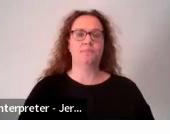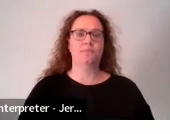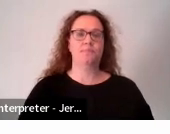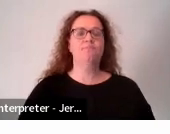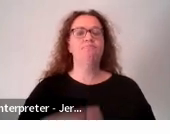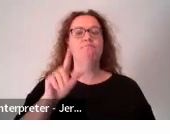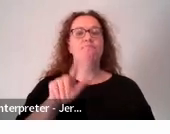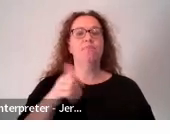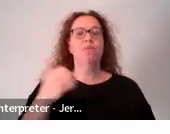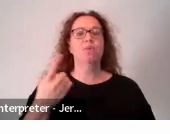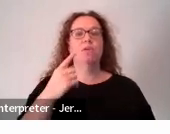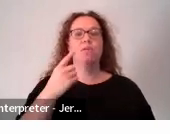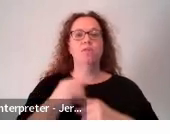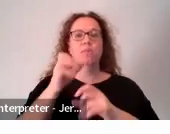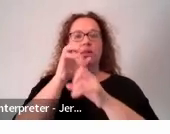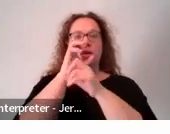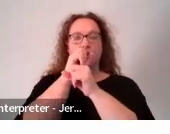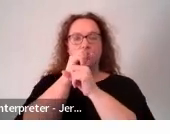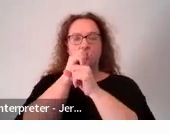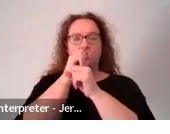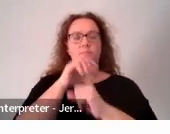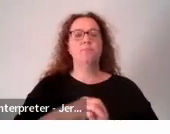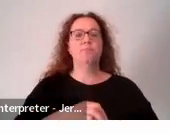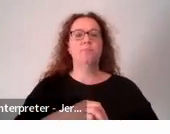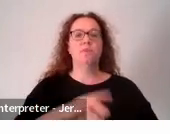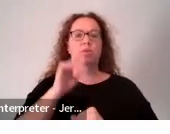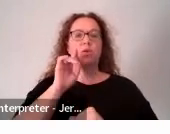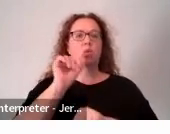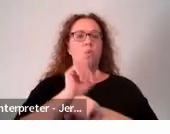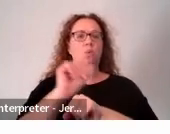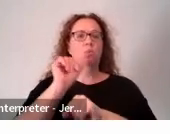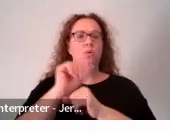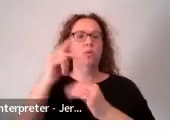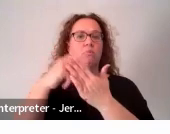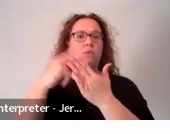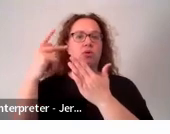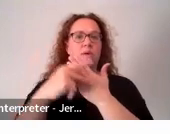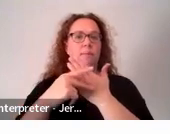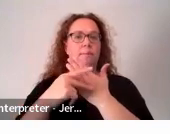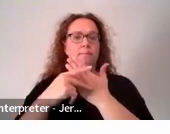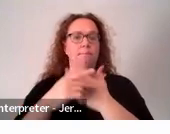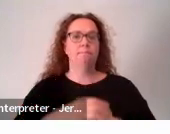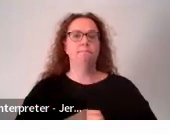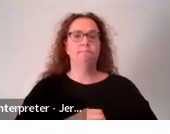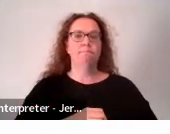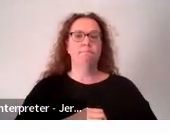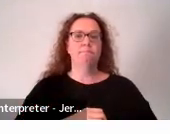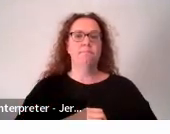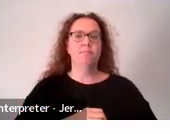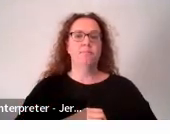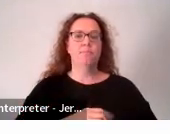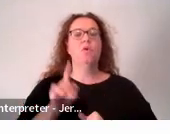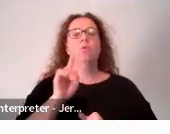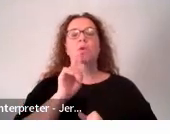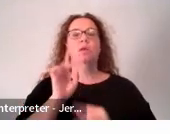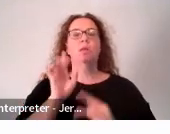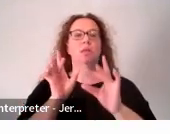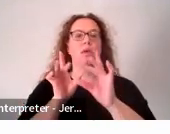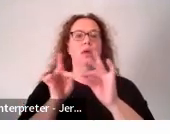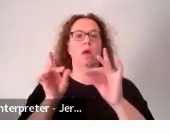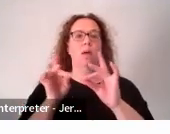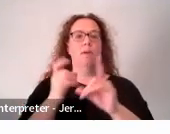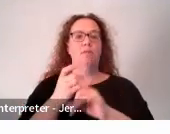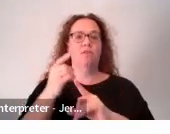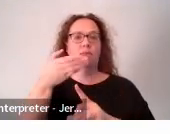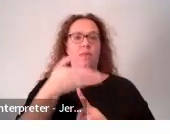Another question from an anonymous attendee on the work program. Oh, well, this is a comment from the